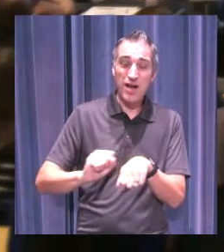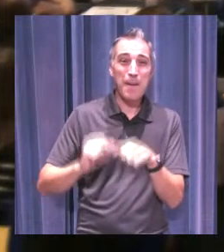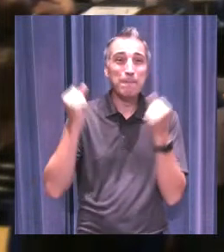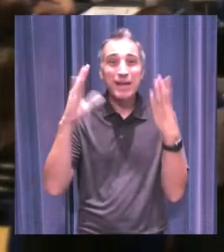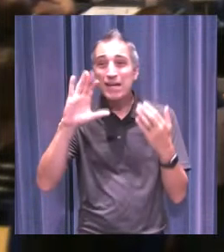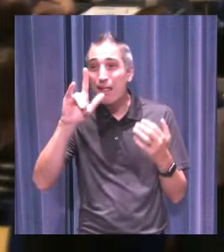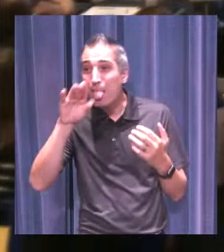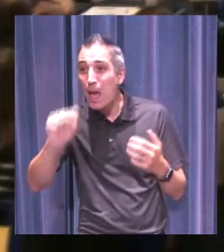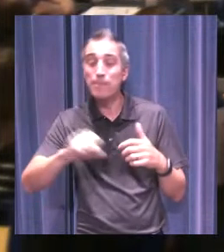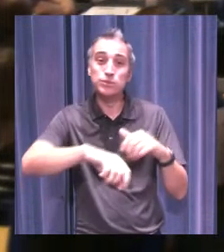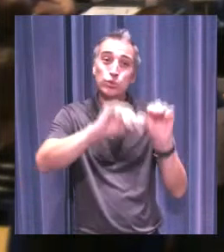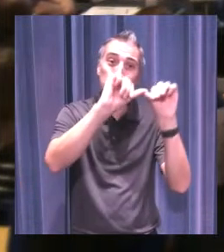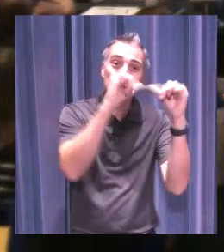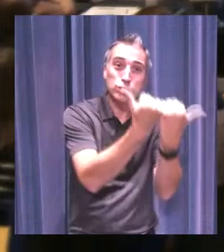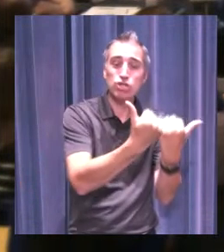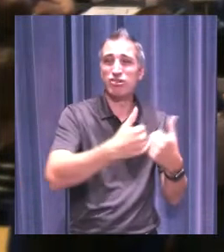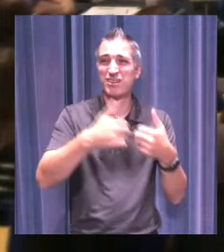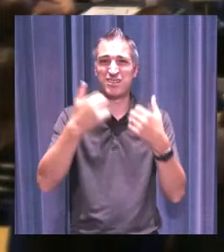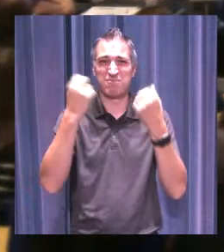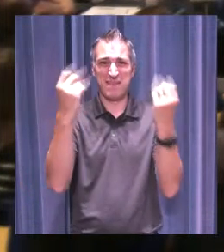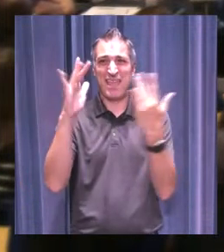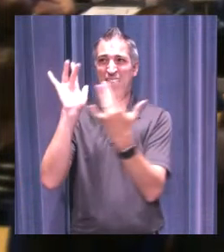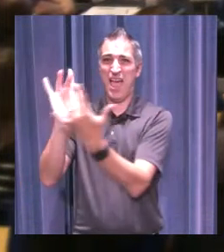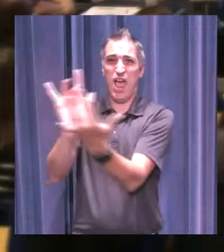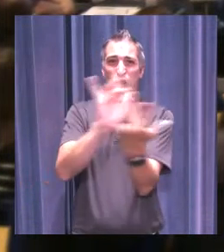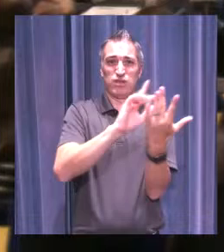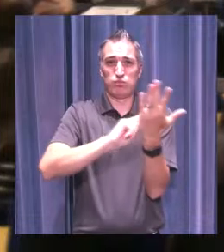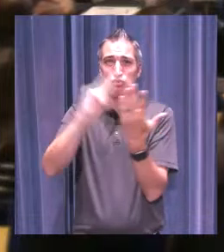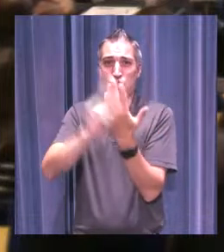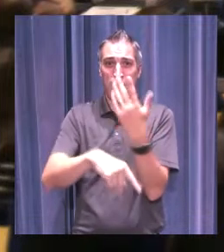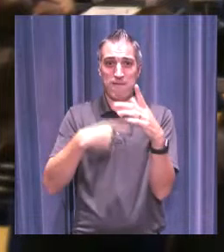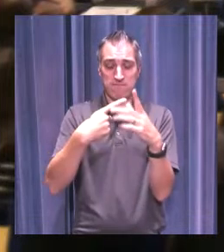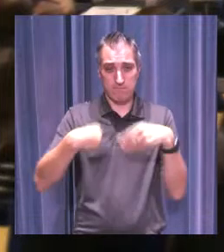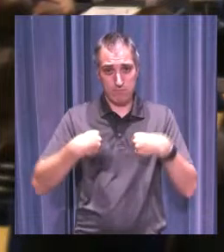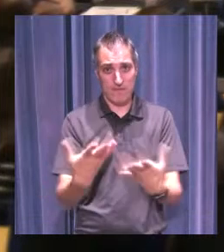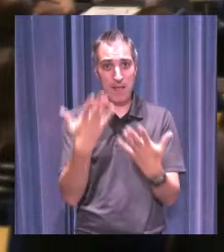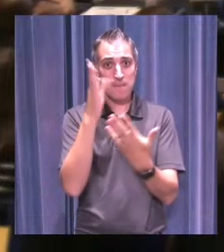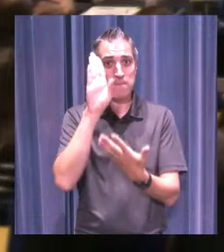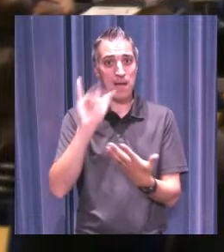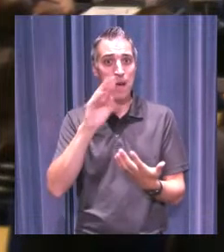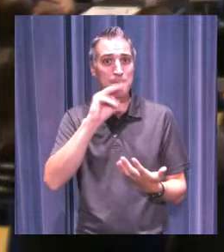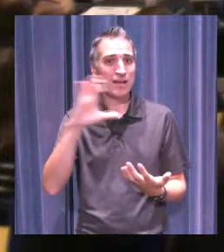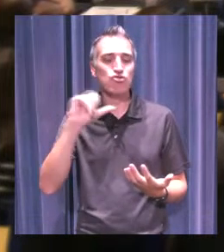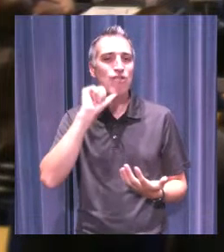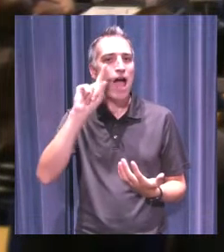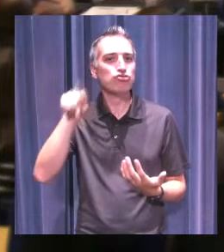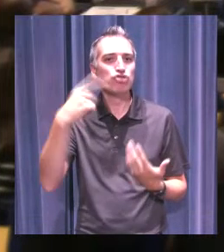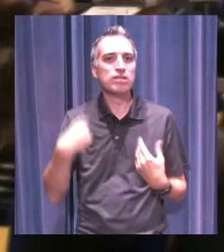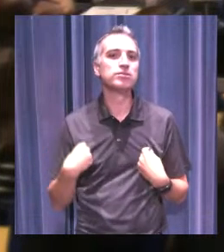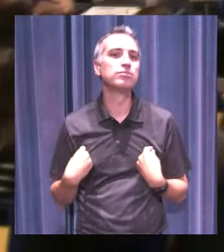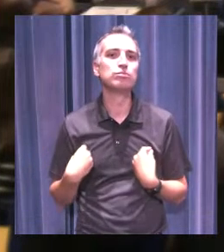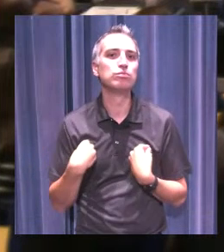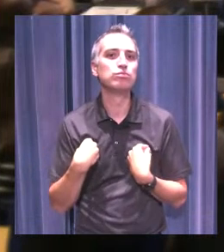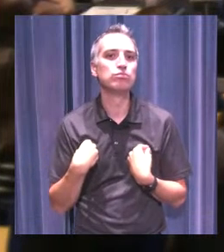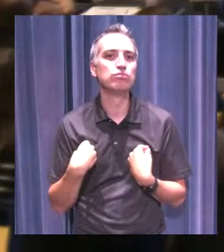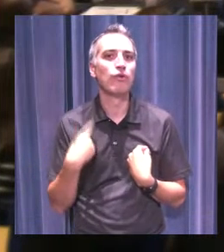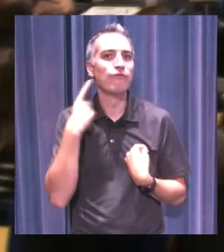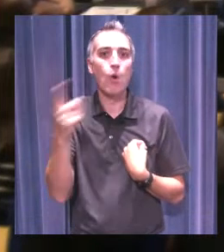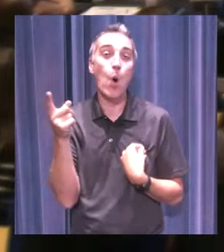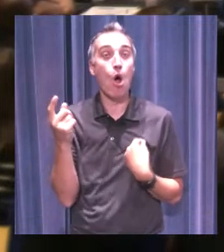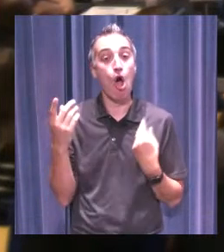numerous associations, and infinite outreach programs put on by the college are not put on just to burn up